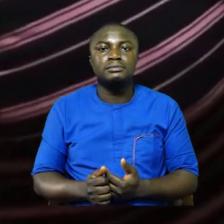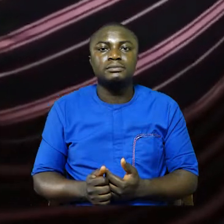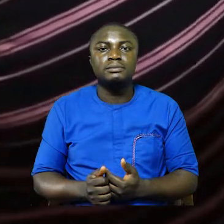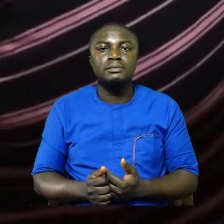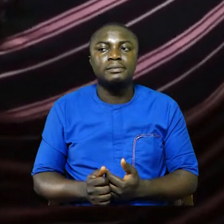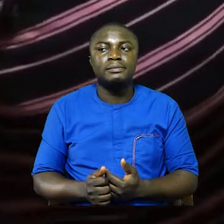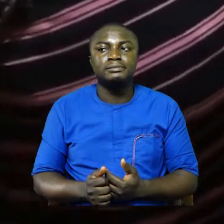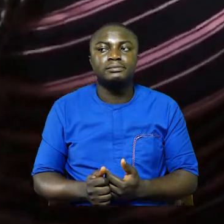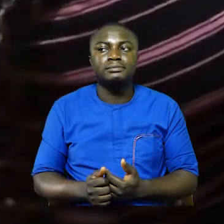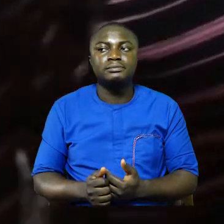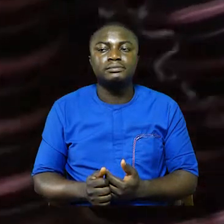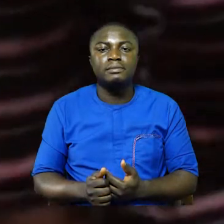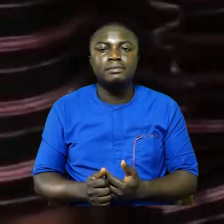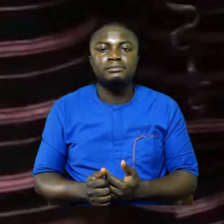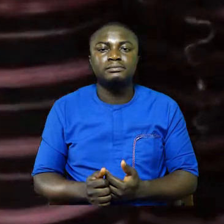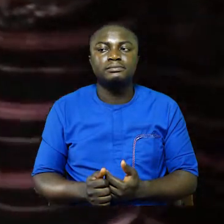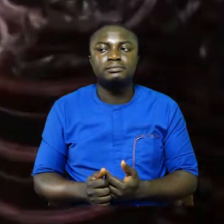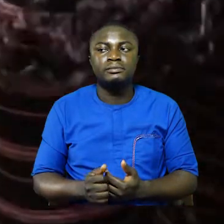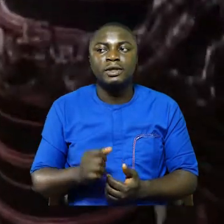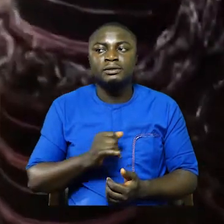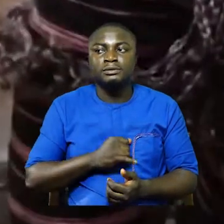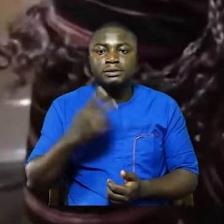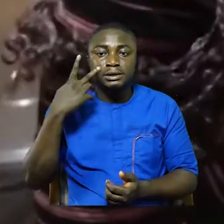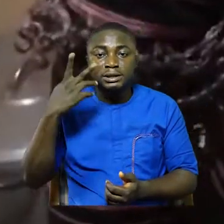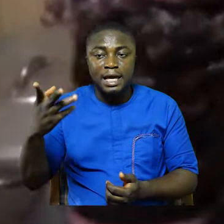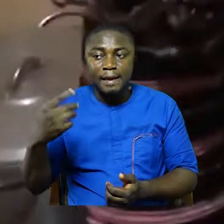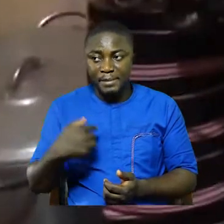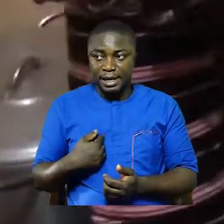is not effective like that. Can you see me?